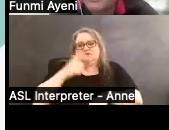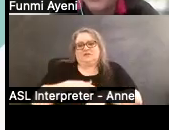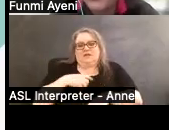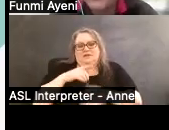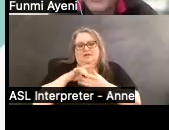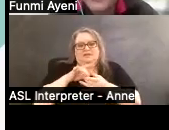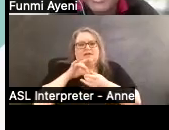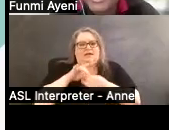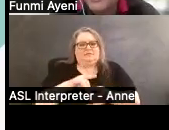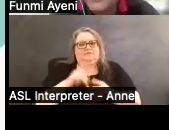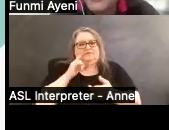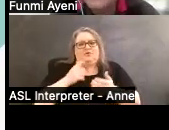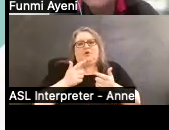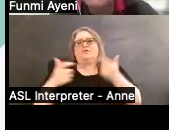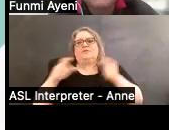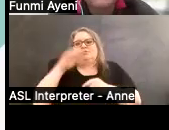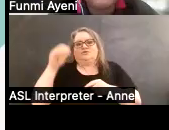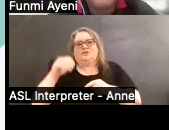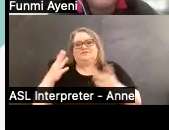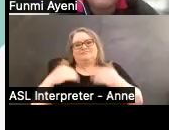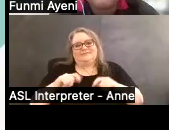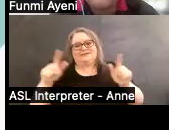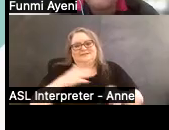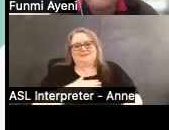greater percentage. Next slide, please.